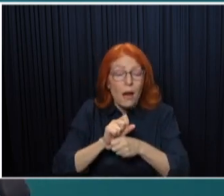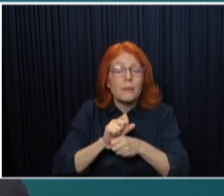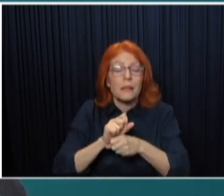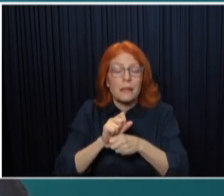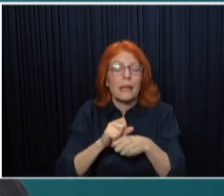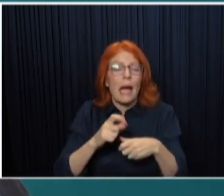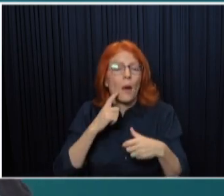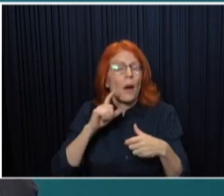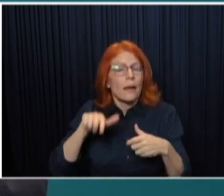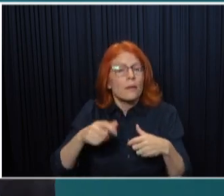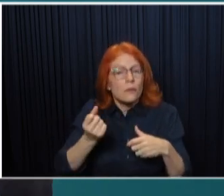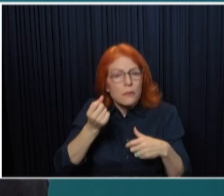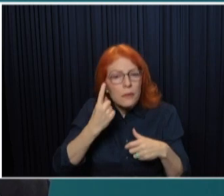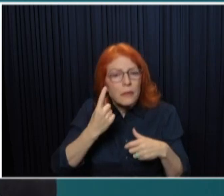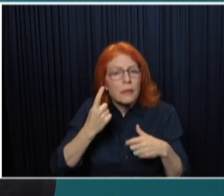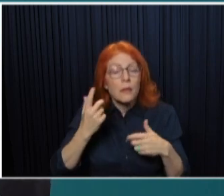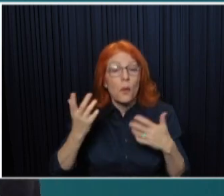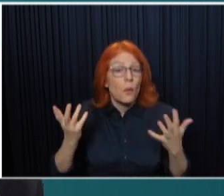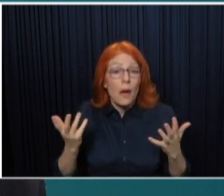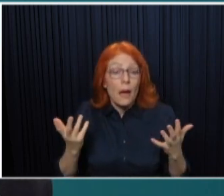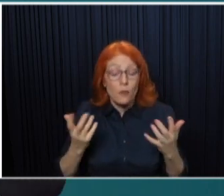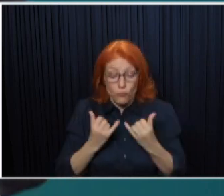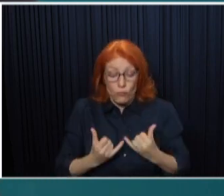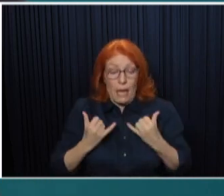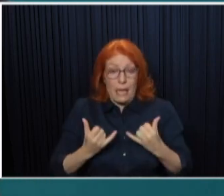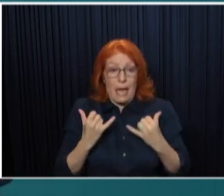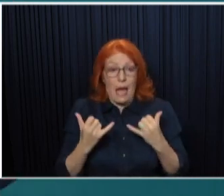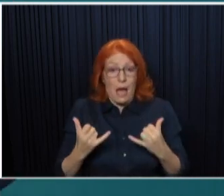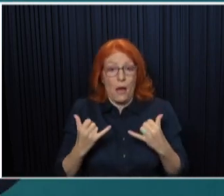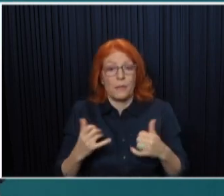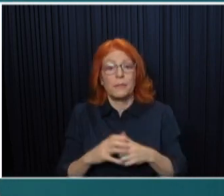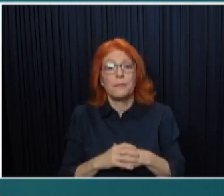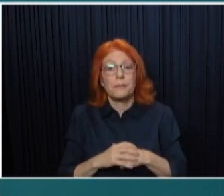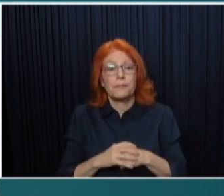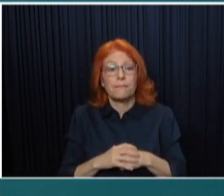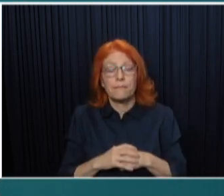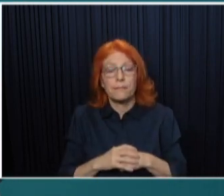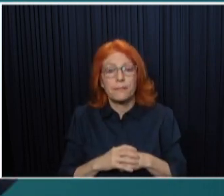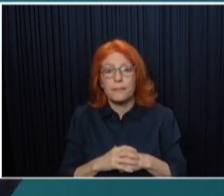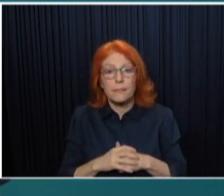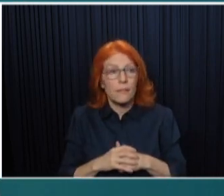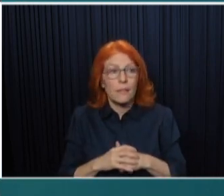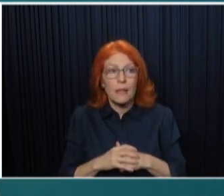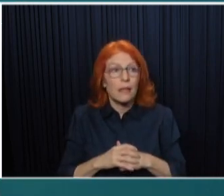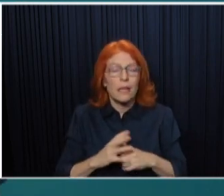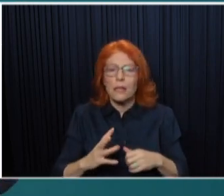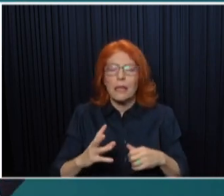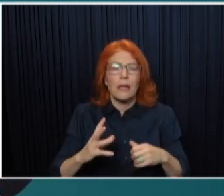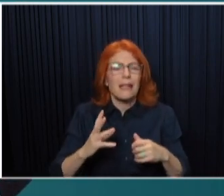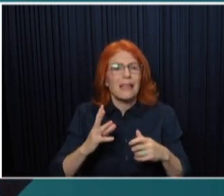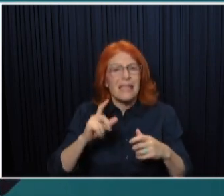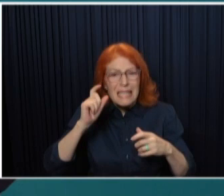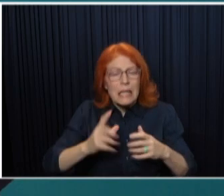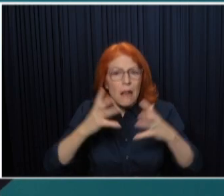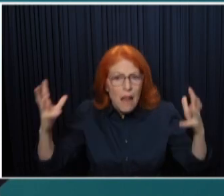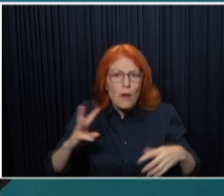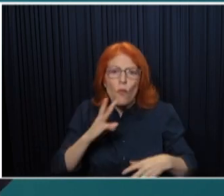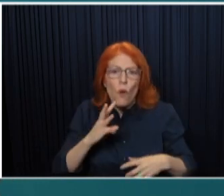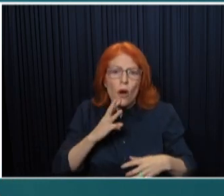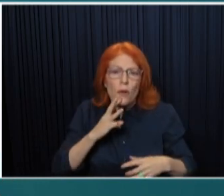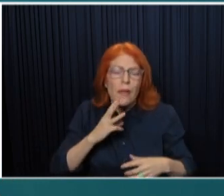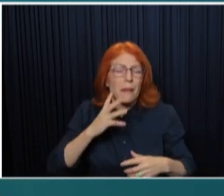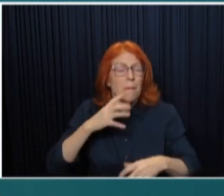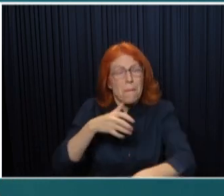we need to understand that right now, those are water intensive. They're drawing so much